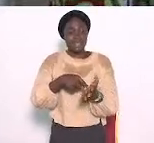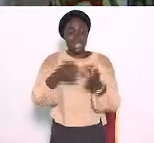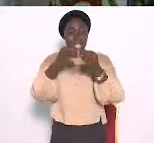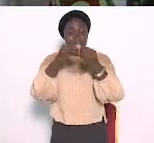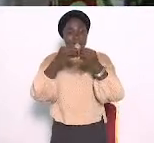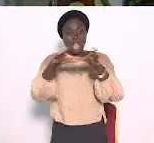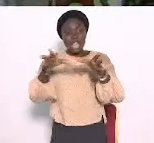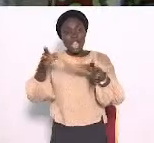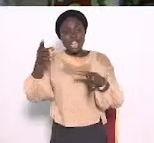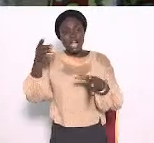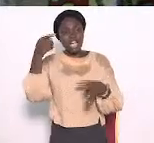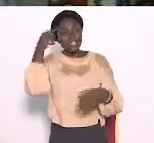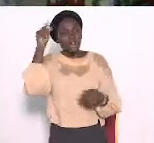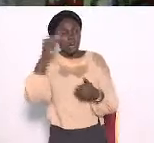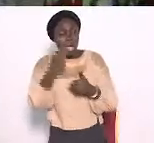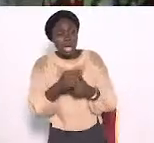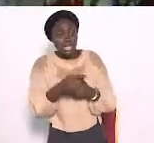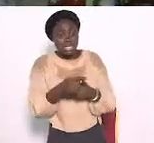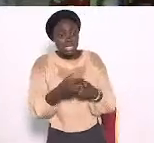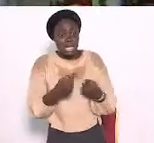tu es plus que